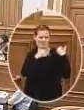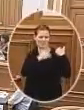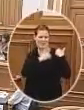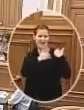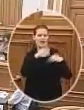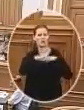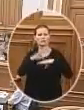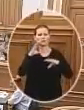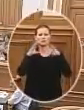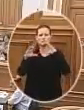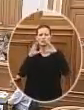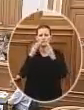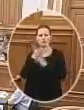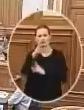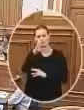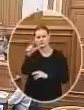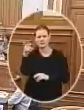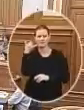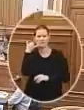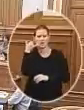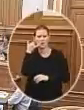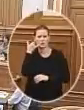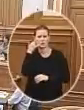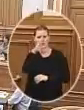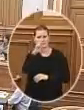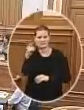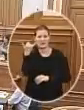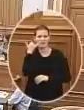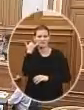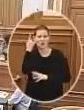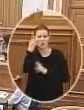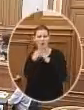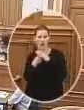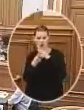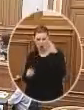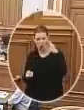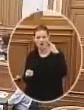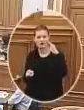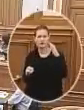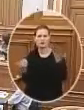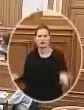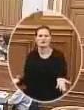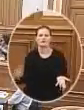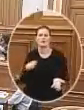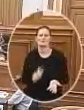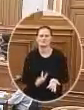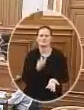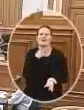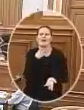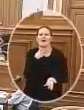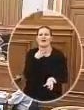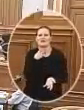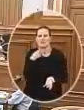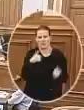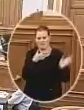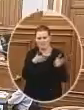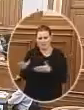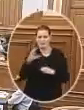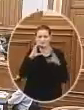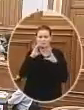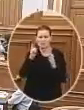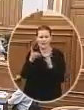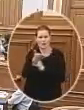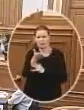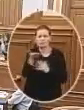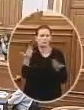with people about access issues via cell phone, because there were so many cell phones in the area and the cell phone signals were all jammed,